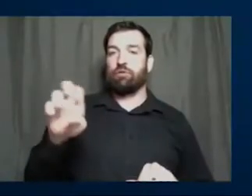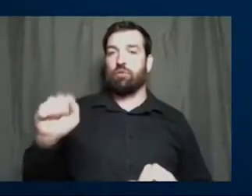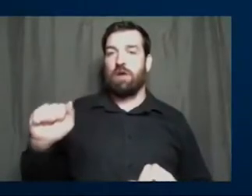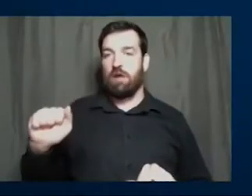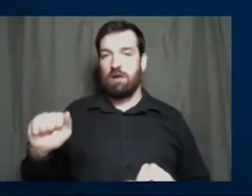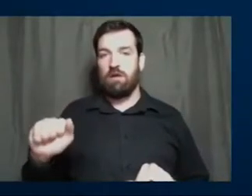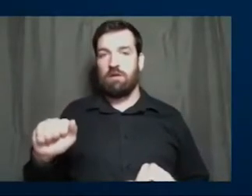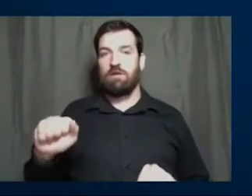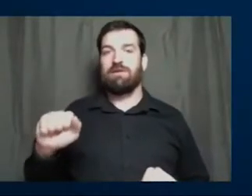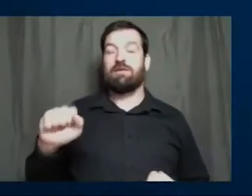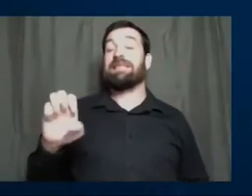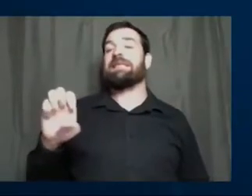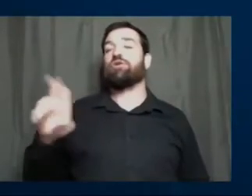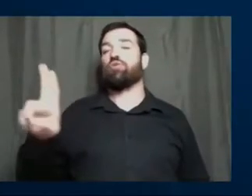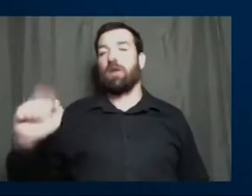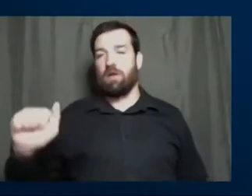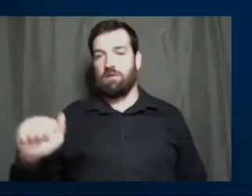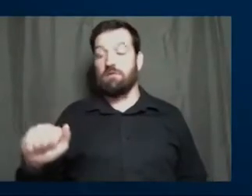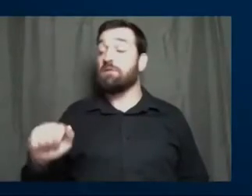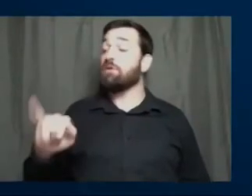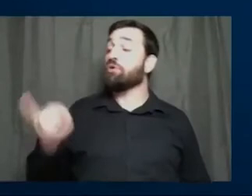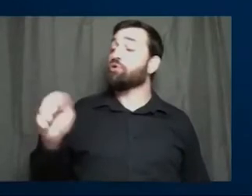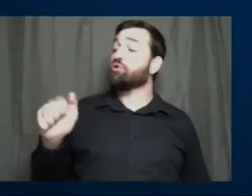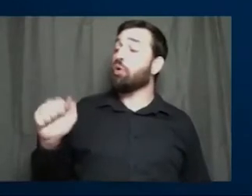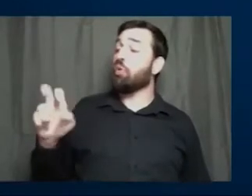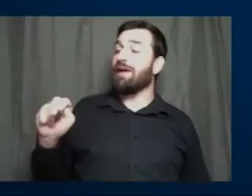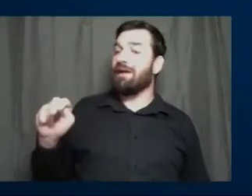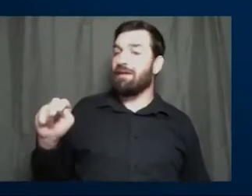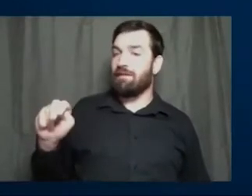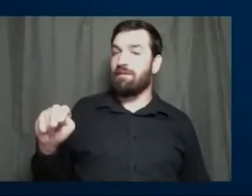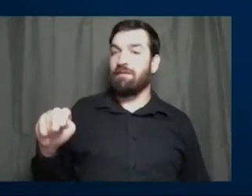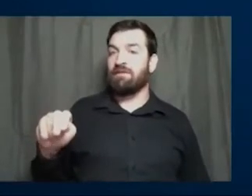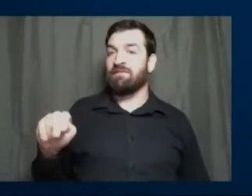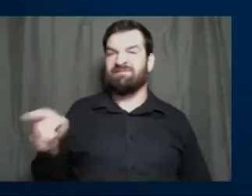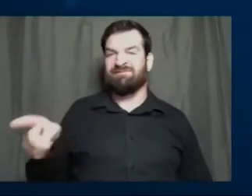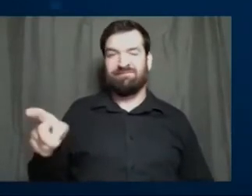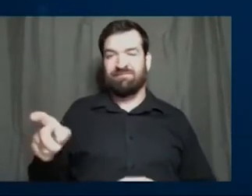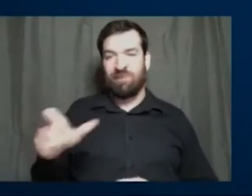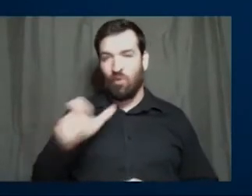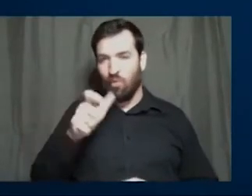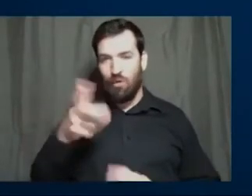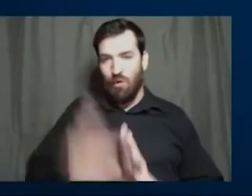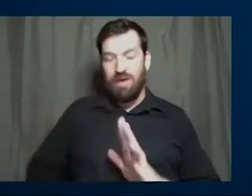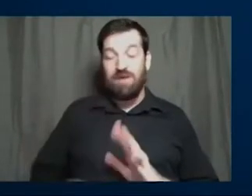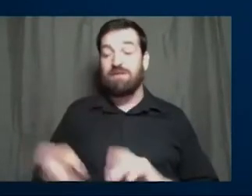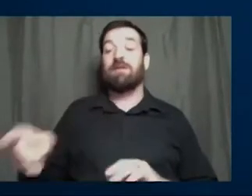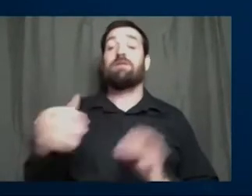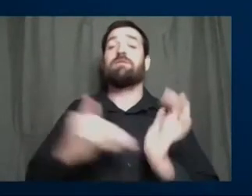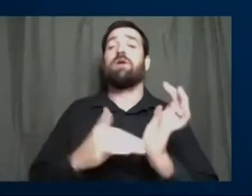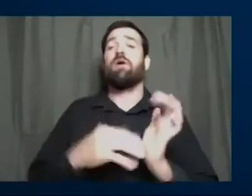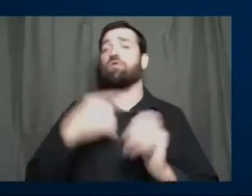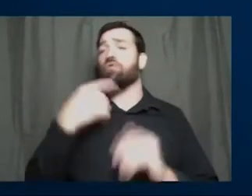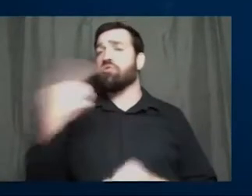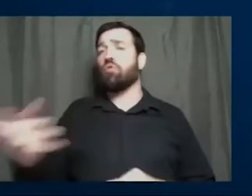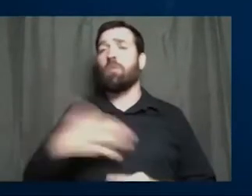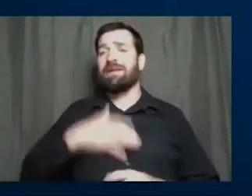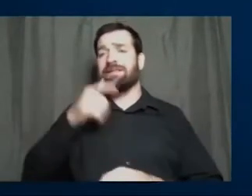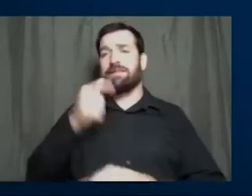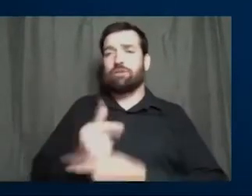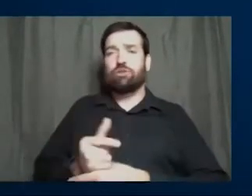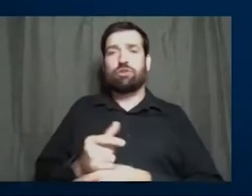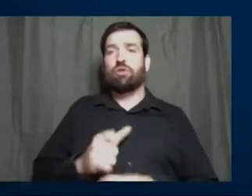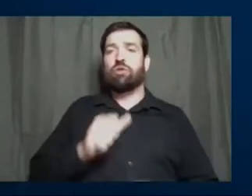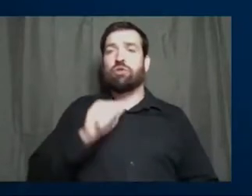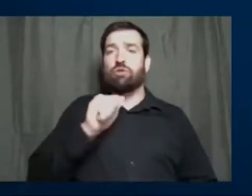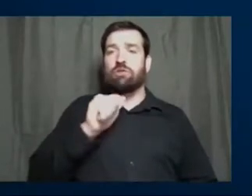All right, Joanne, here's one that just won't go away. Joanne says, a doctor told my sister not to get her 18-year-old daughter